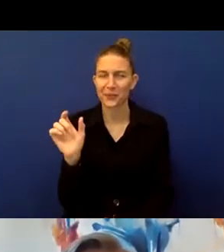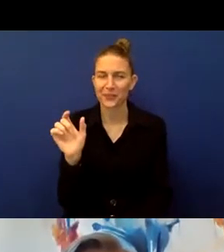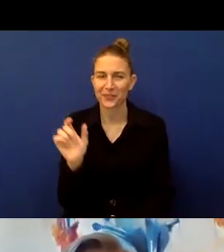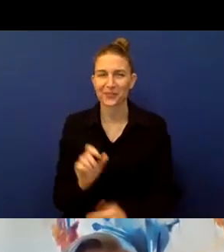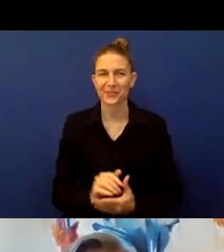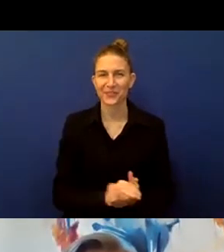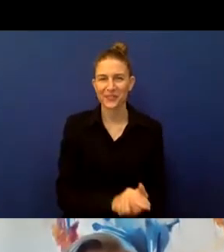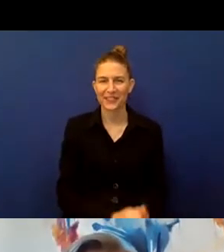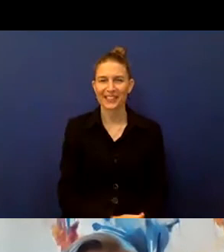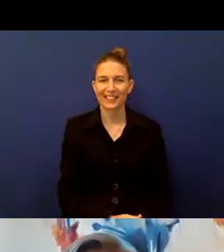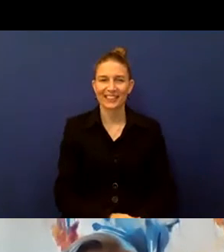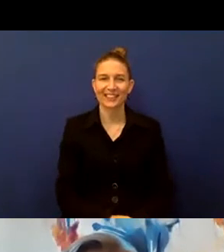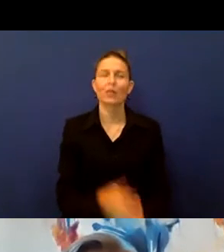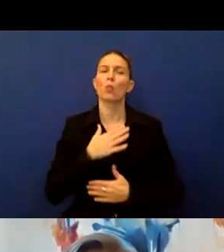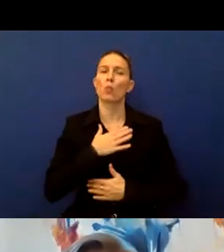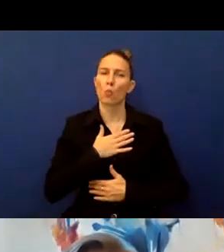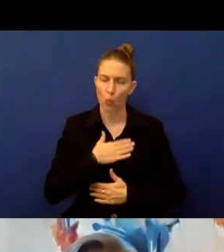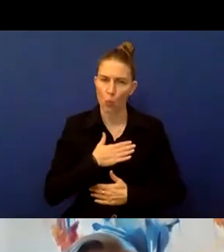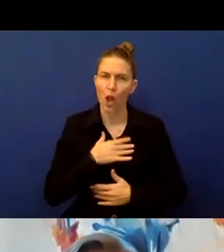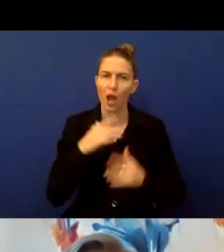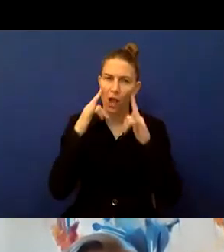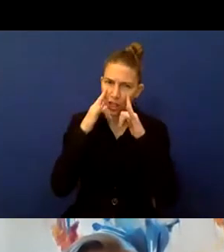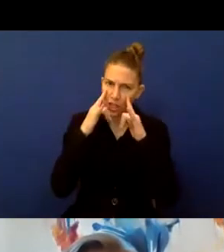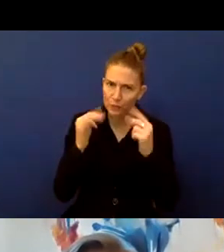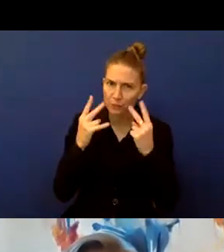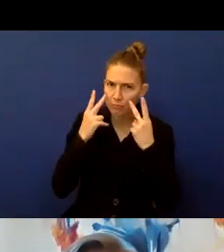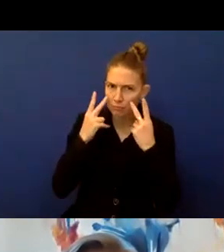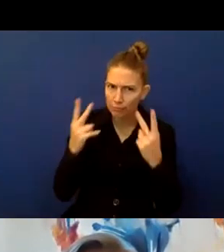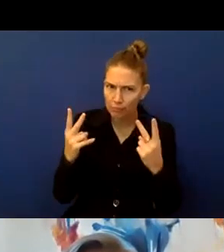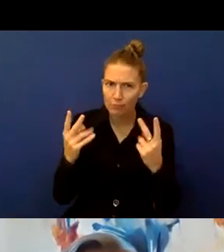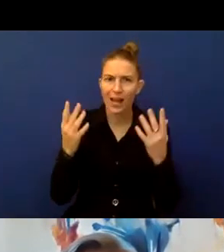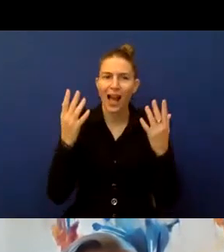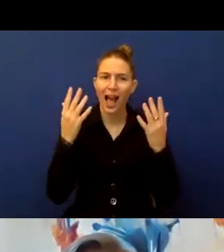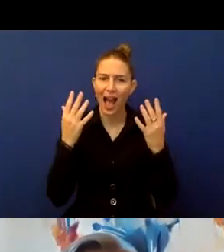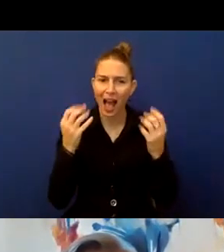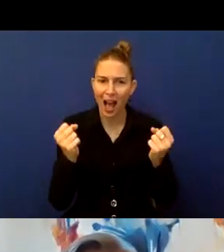and to check that we have the right line of communication.